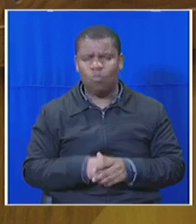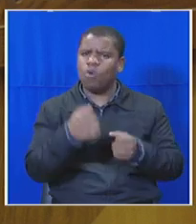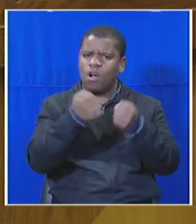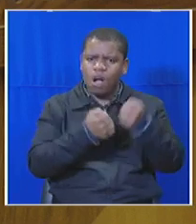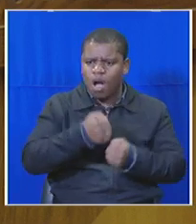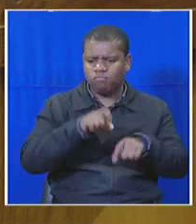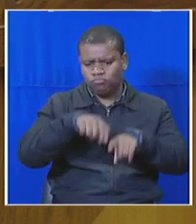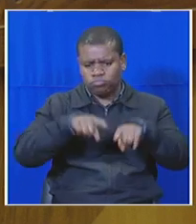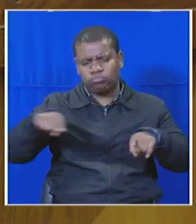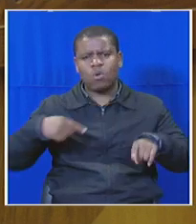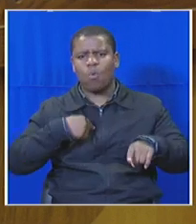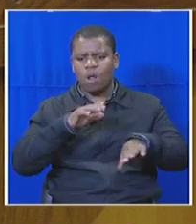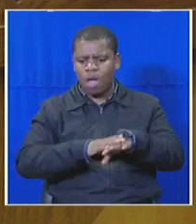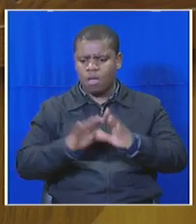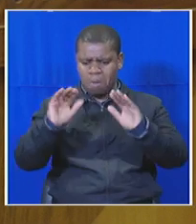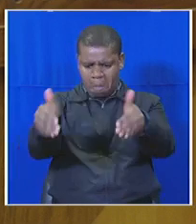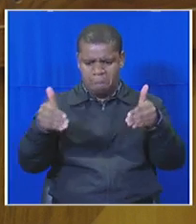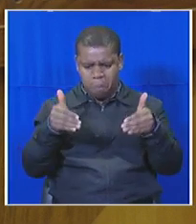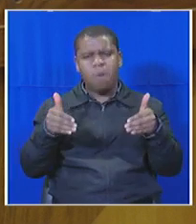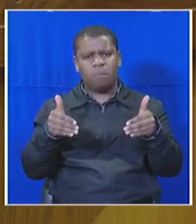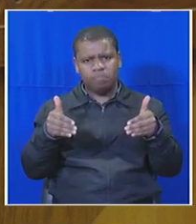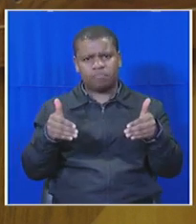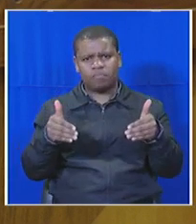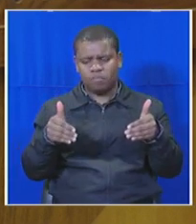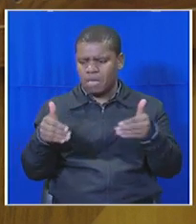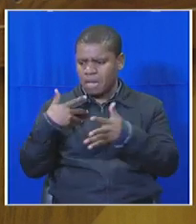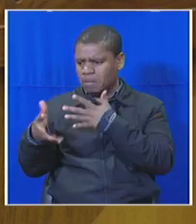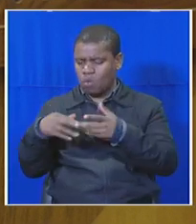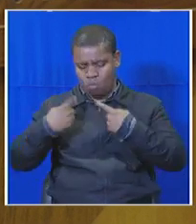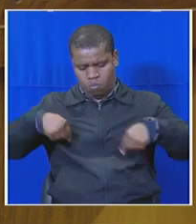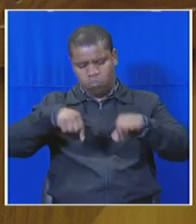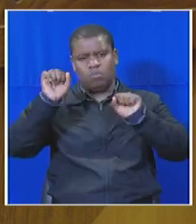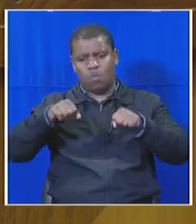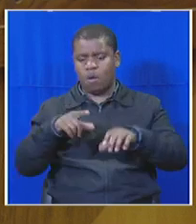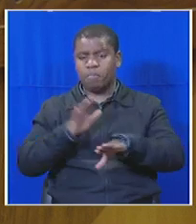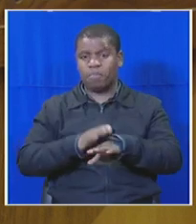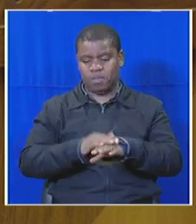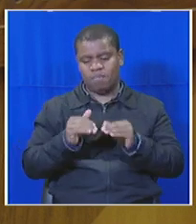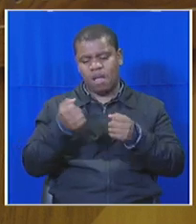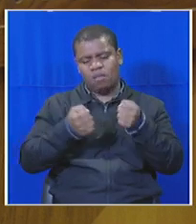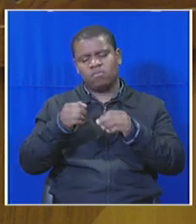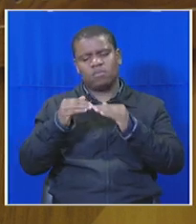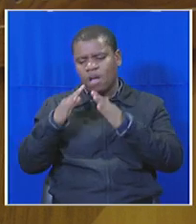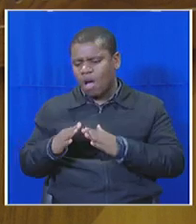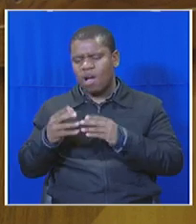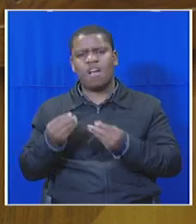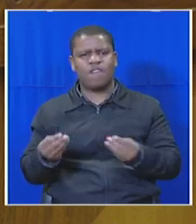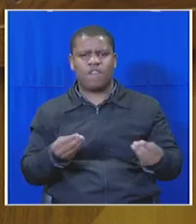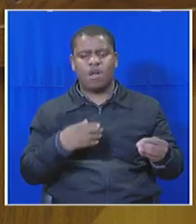police are people who have families and assets like any of us. But surely those that